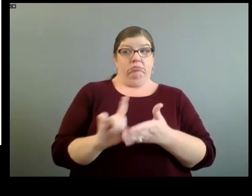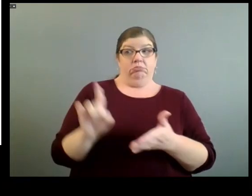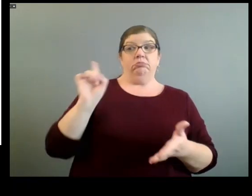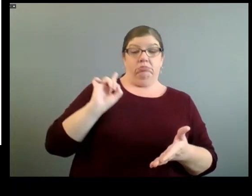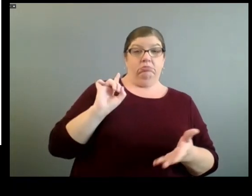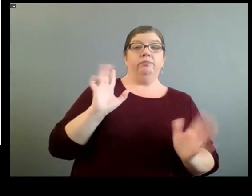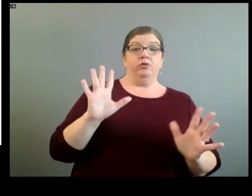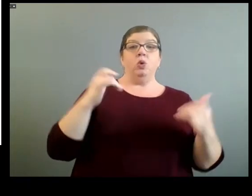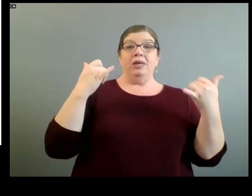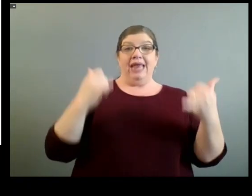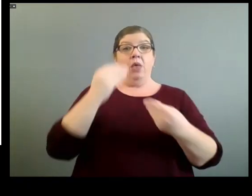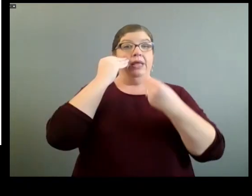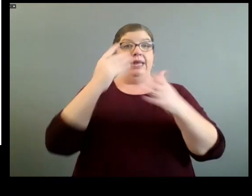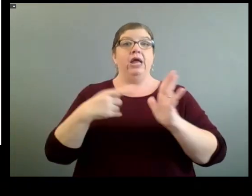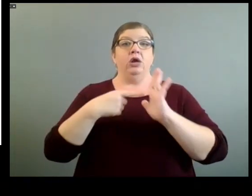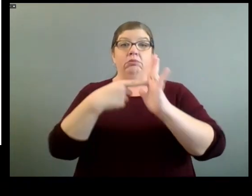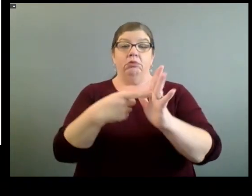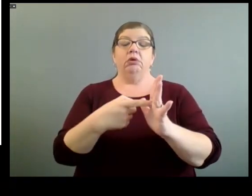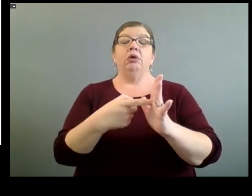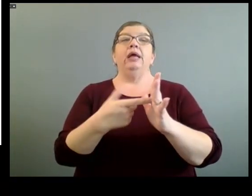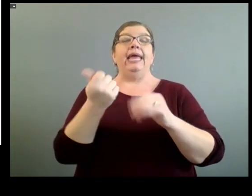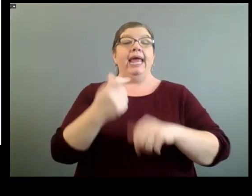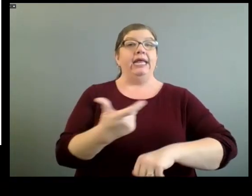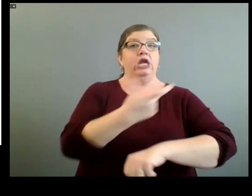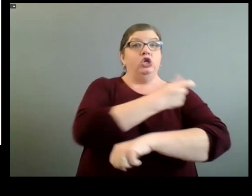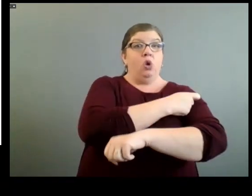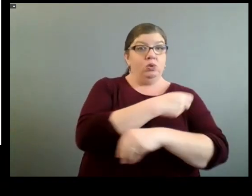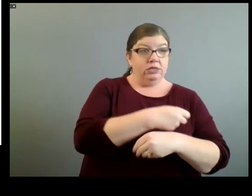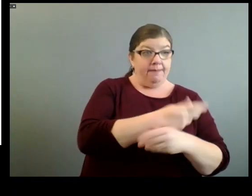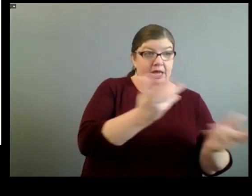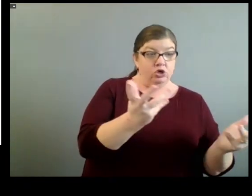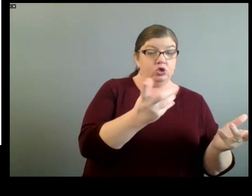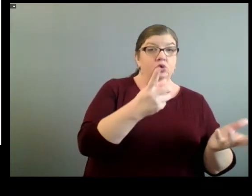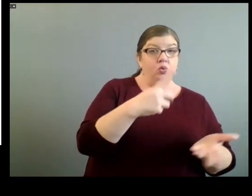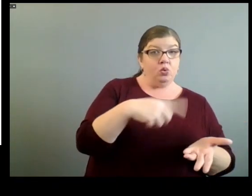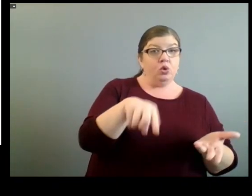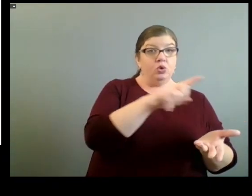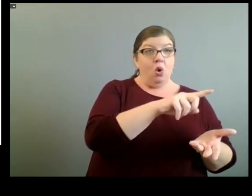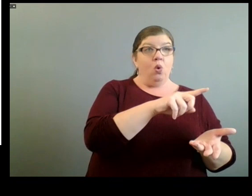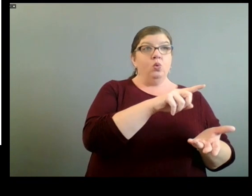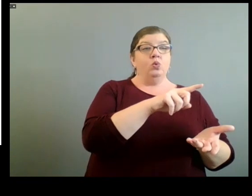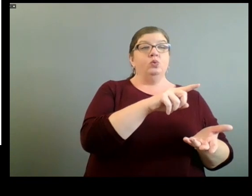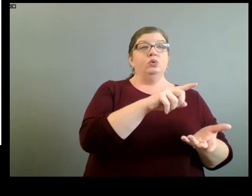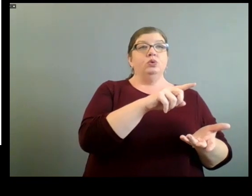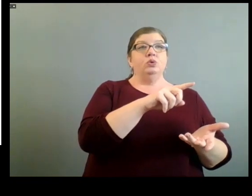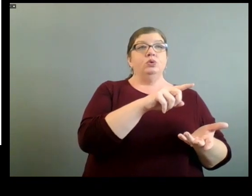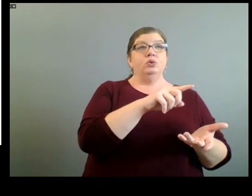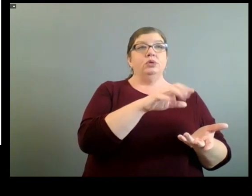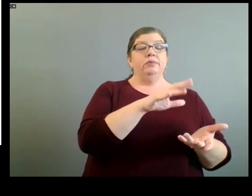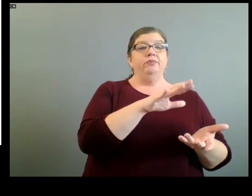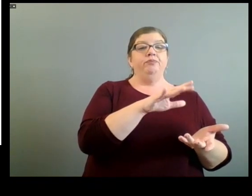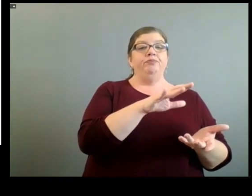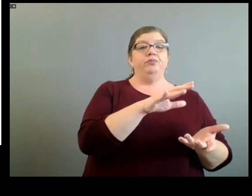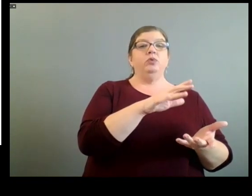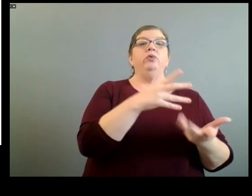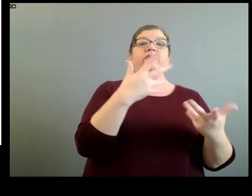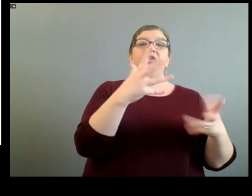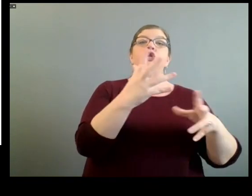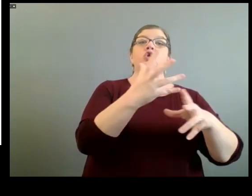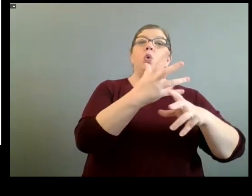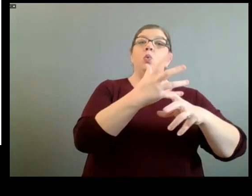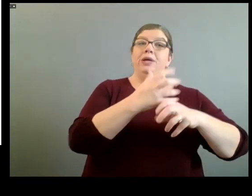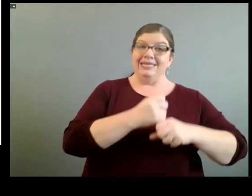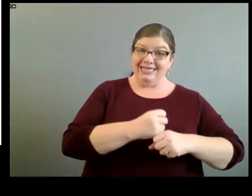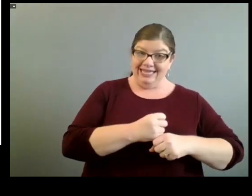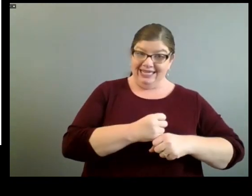the data reflects doses administered to those that have been to those who have received from